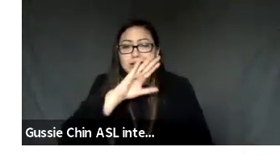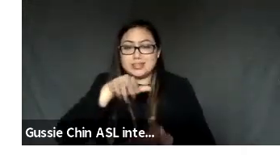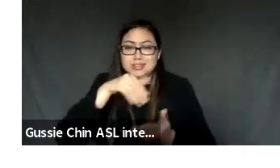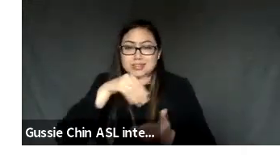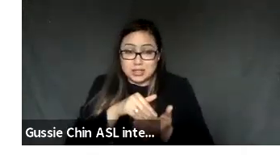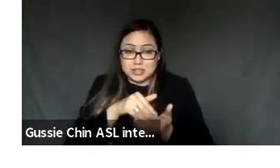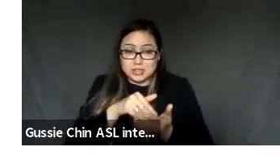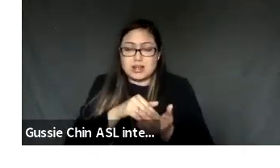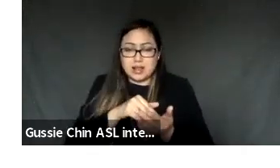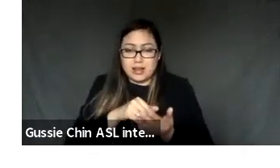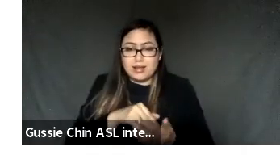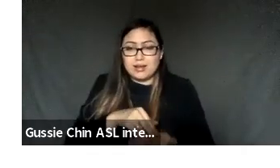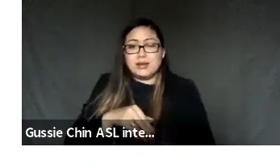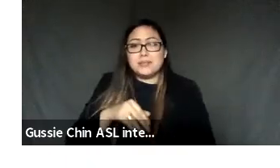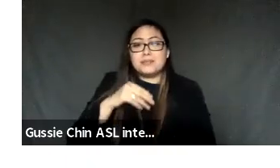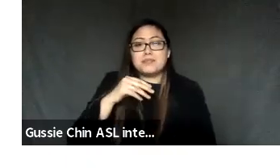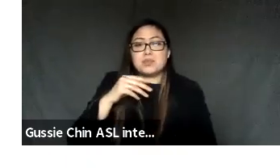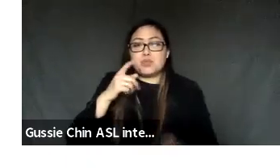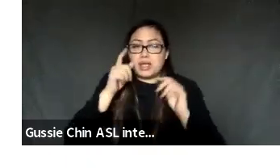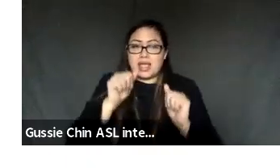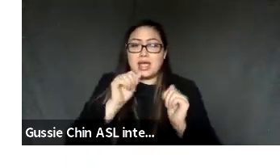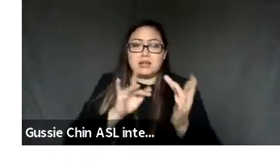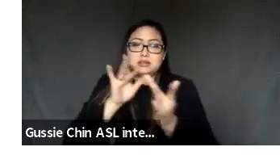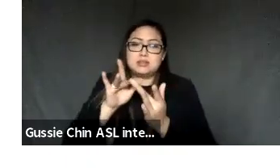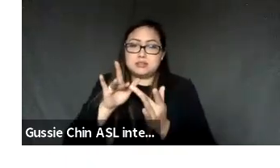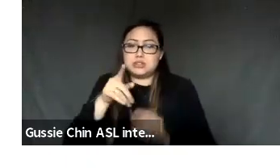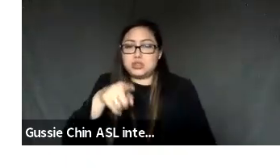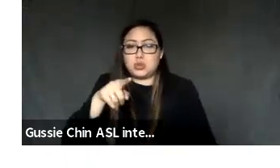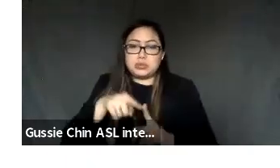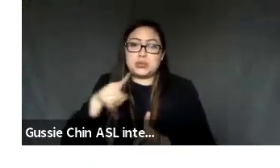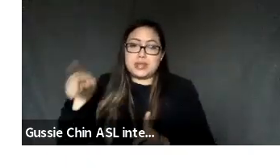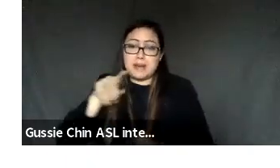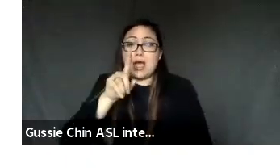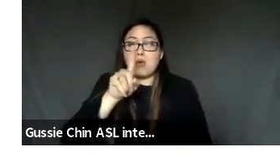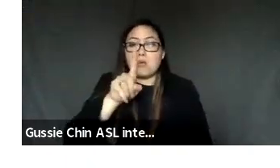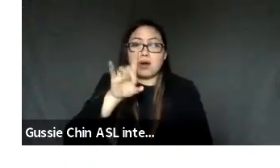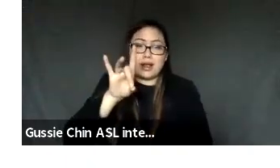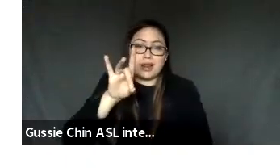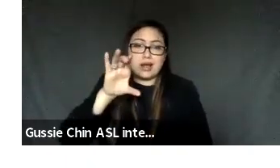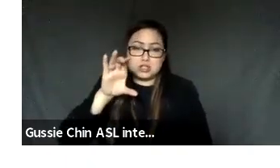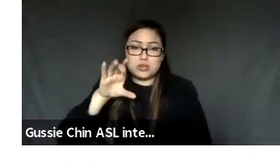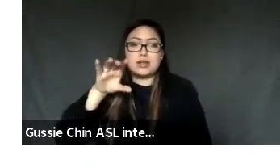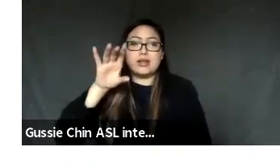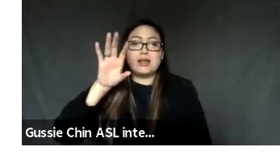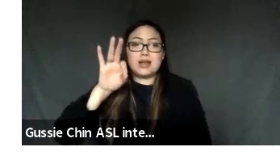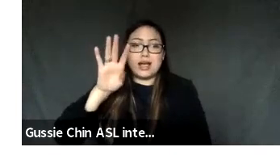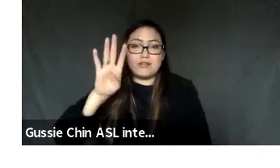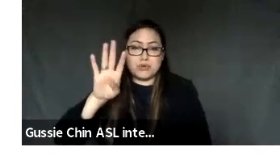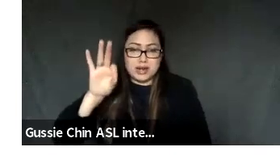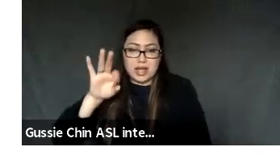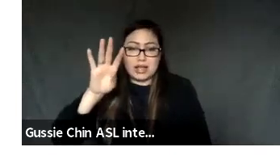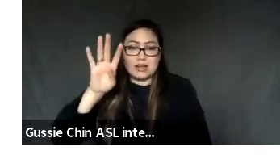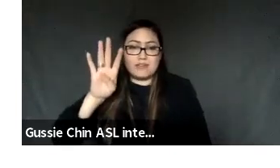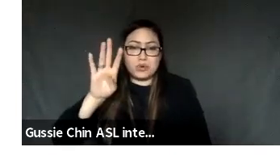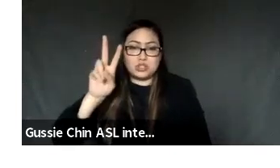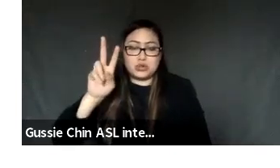1-800-949-4232, and Yes. we can get you along to them. A couple more questions here. These next